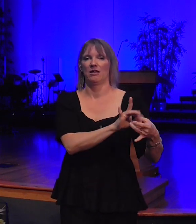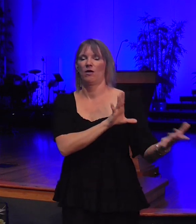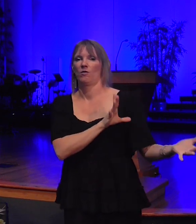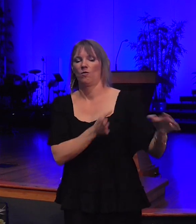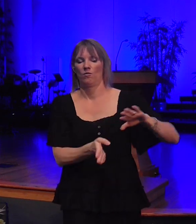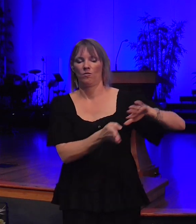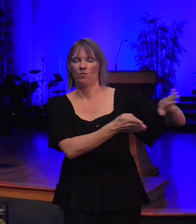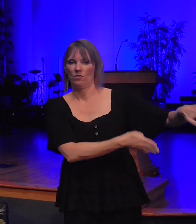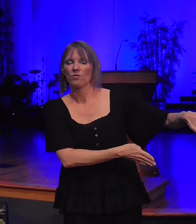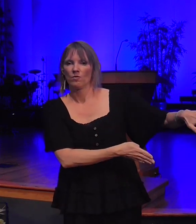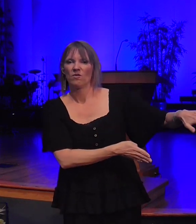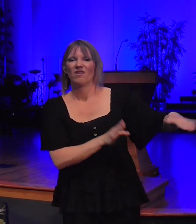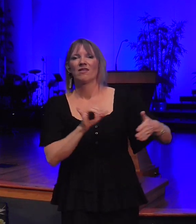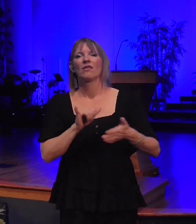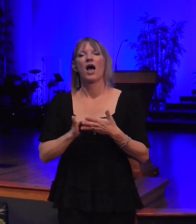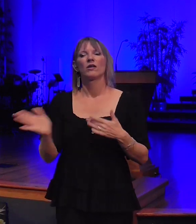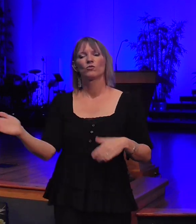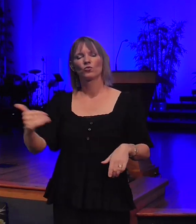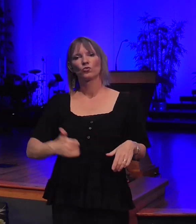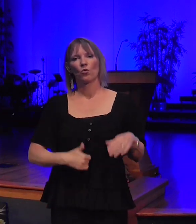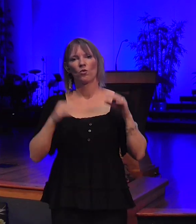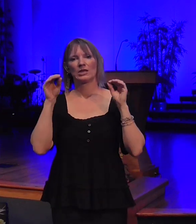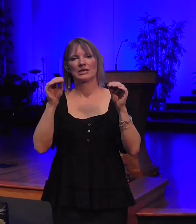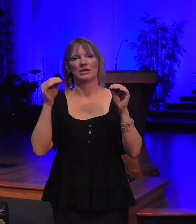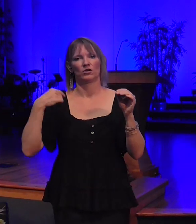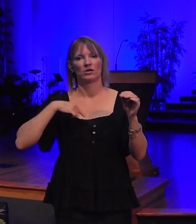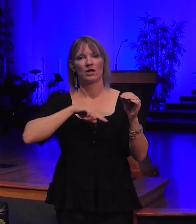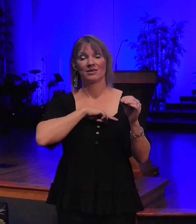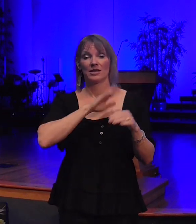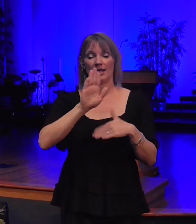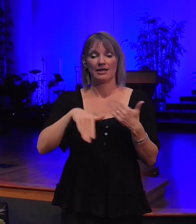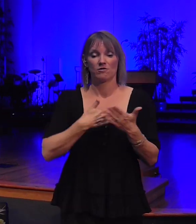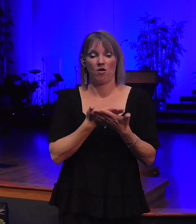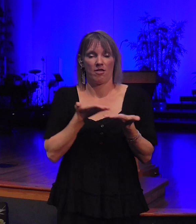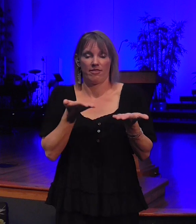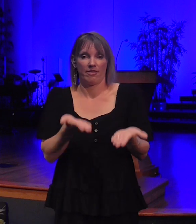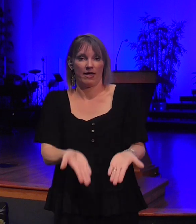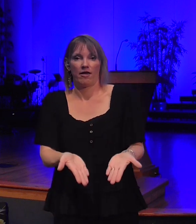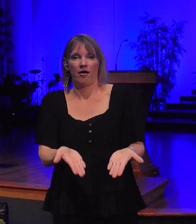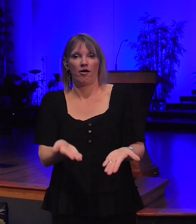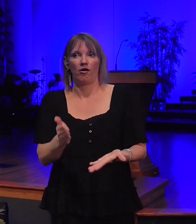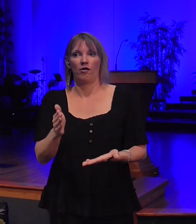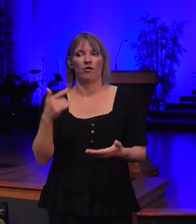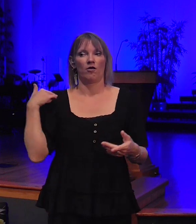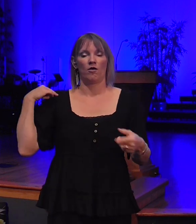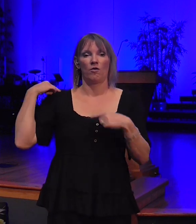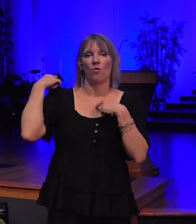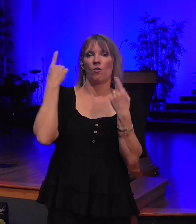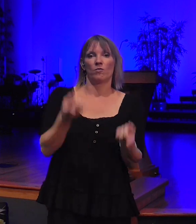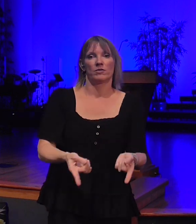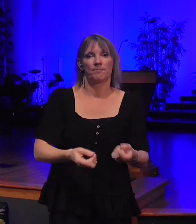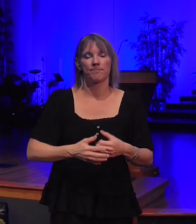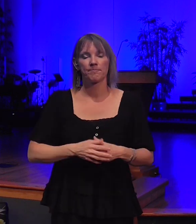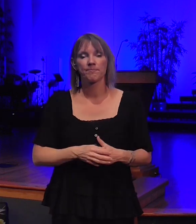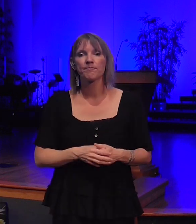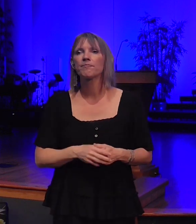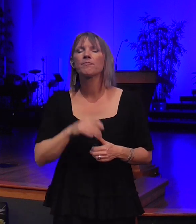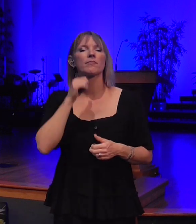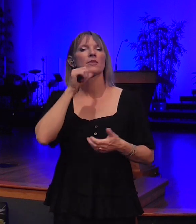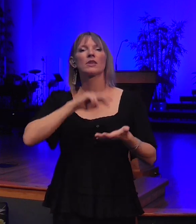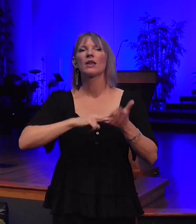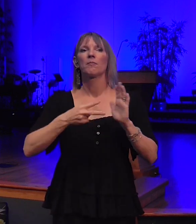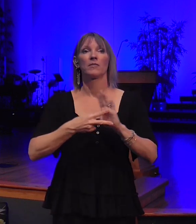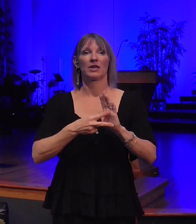That's the soul's teaching to us, is that it was all right there, all along. It doesn't mean there's not more to come